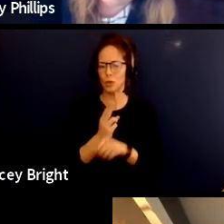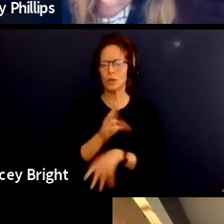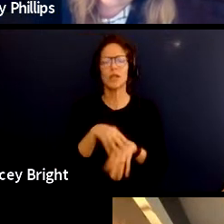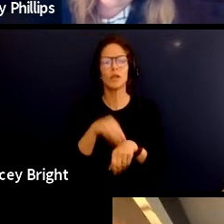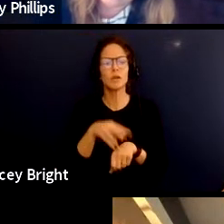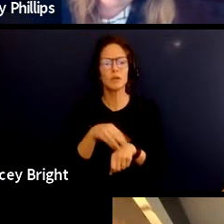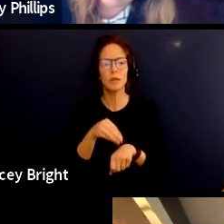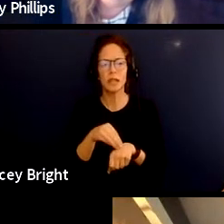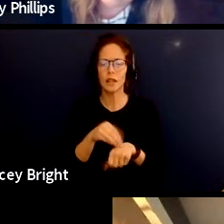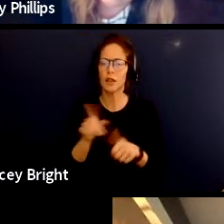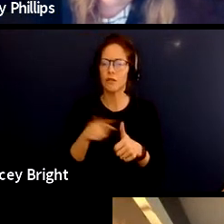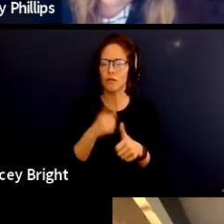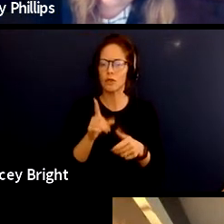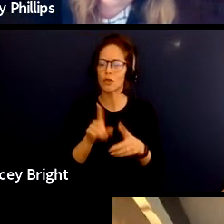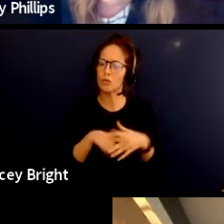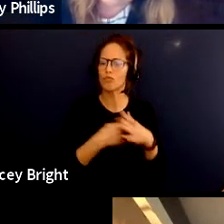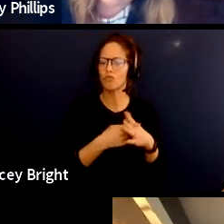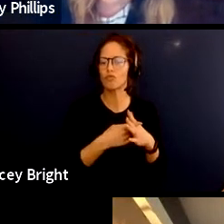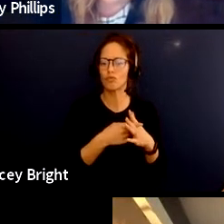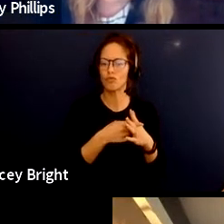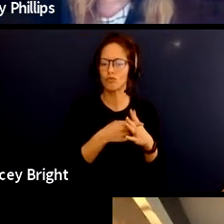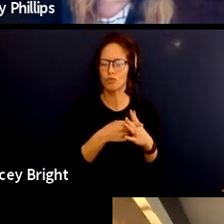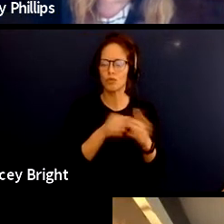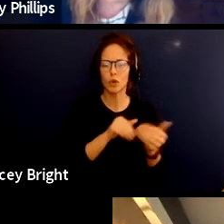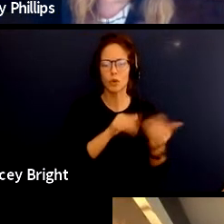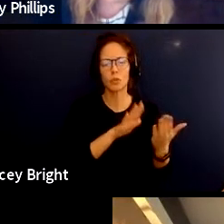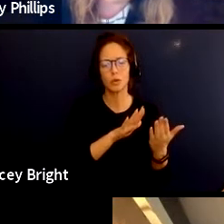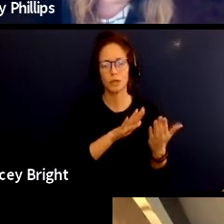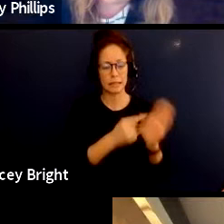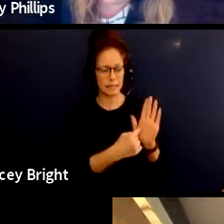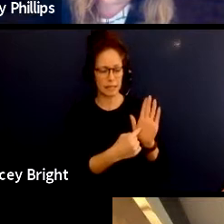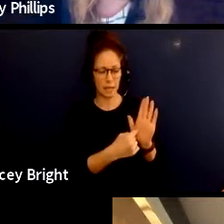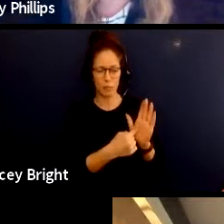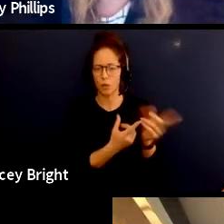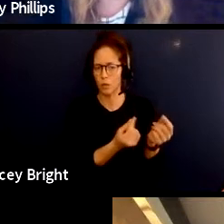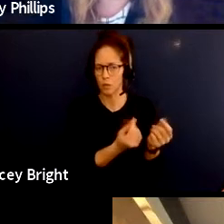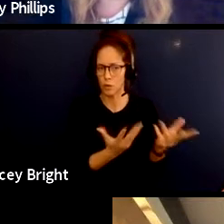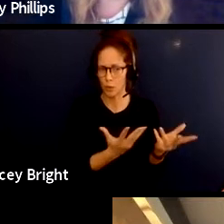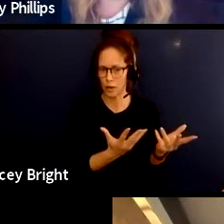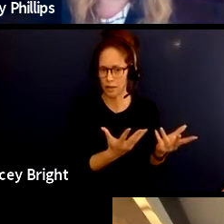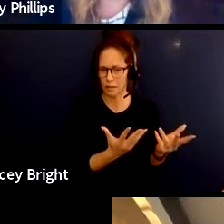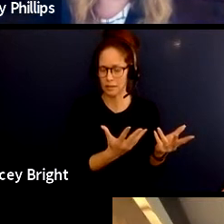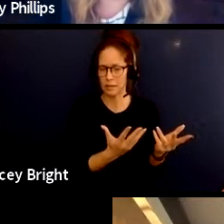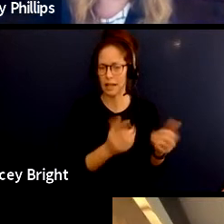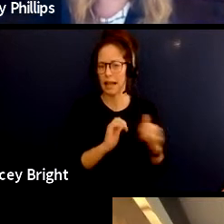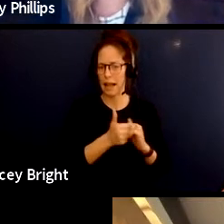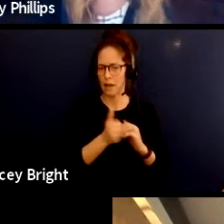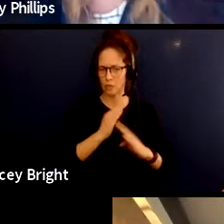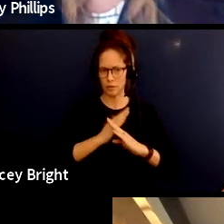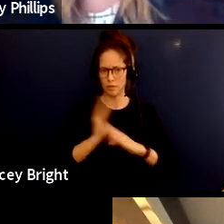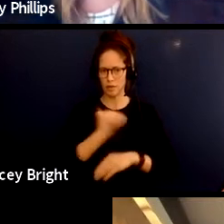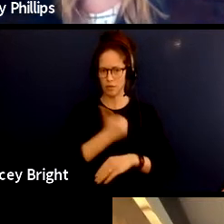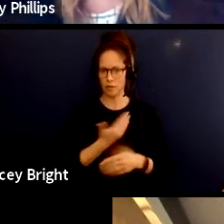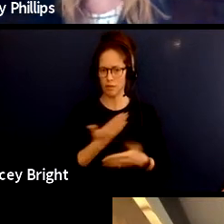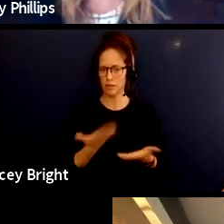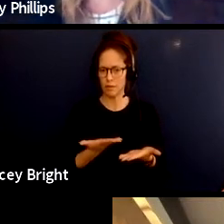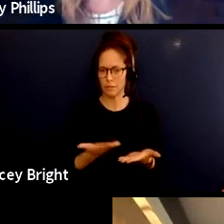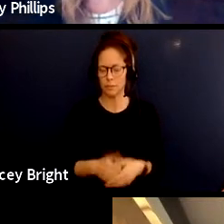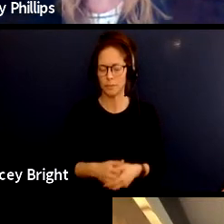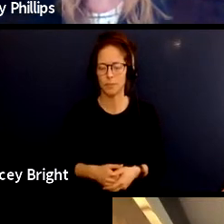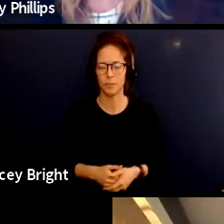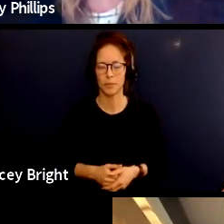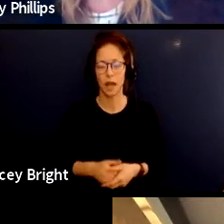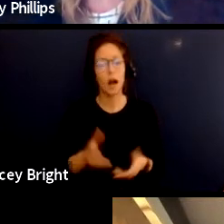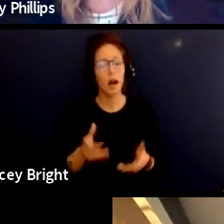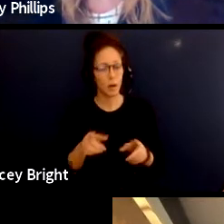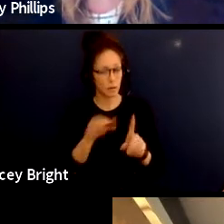their initial approach last summer is an example of what we need to do or in defense of what we need to do. I would like to remind everyone that